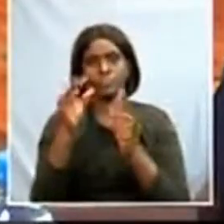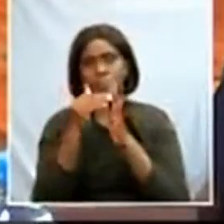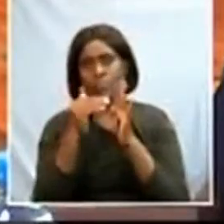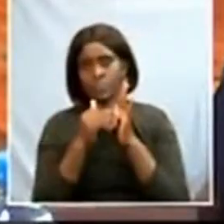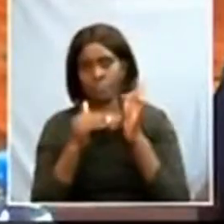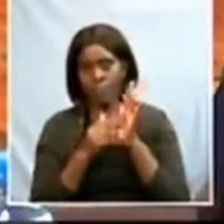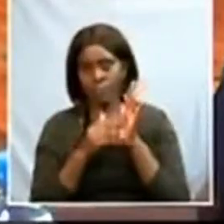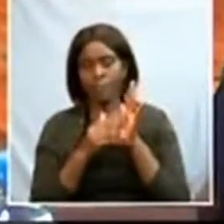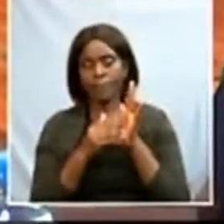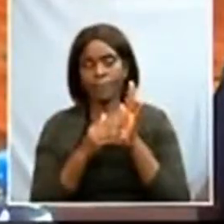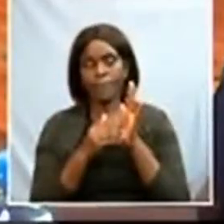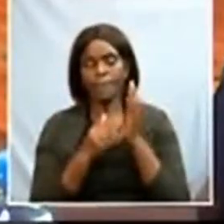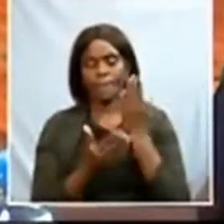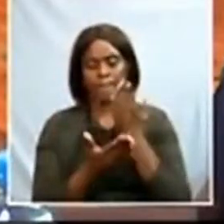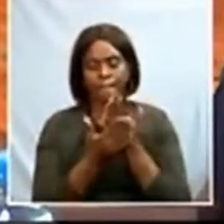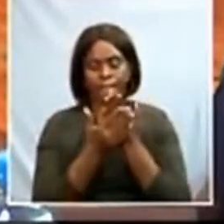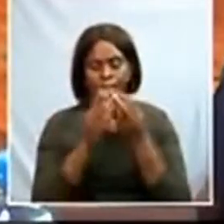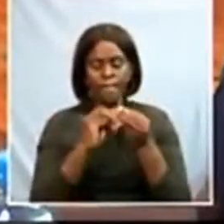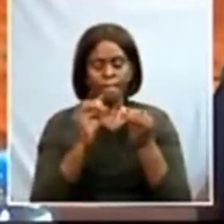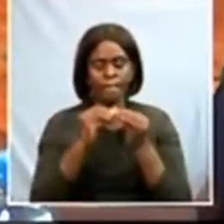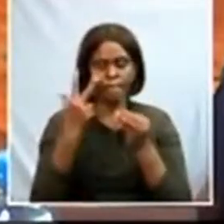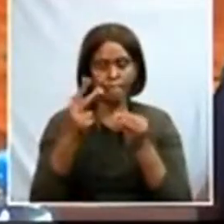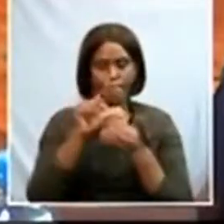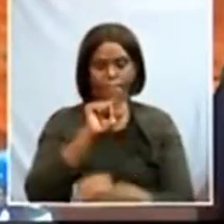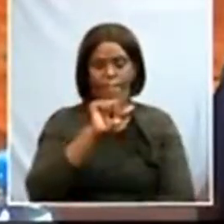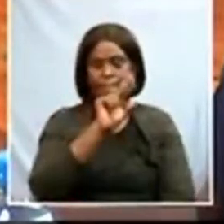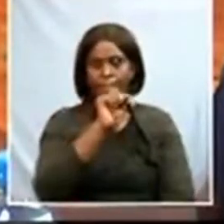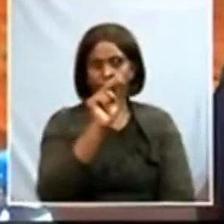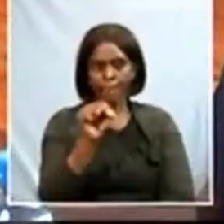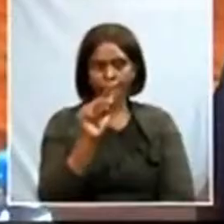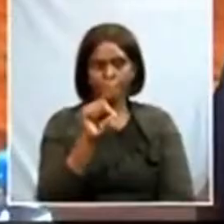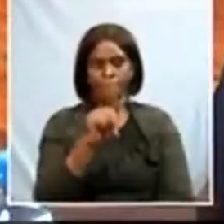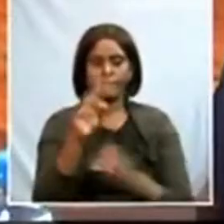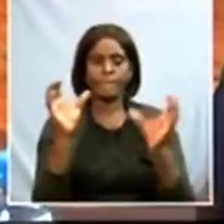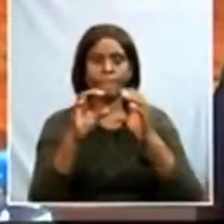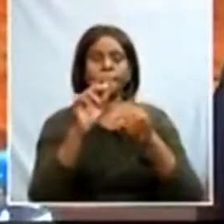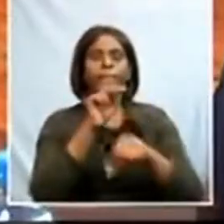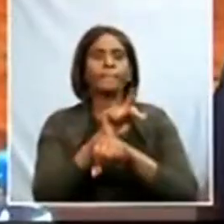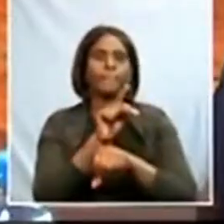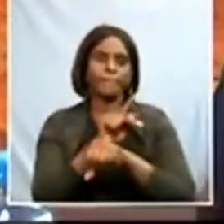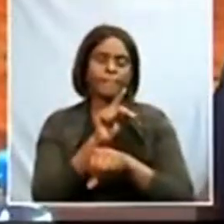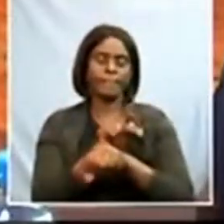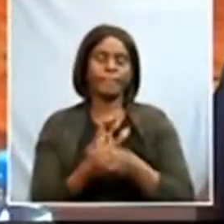guidelines. Appendix 3, 2022 community projects.